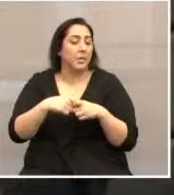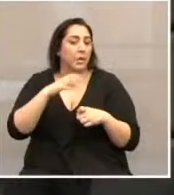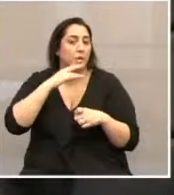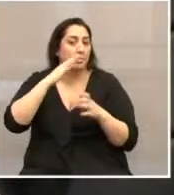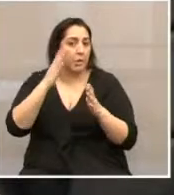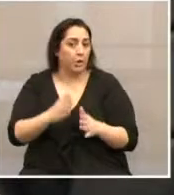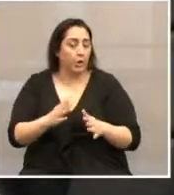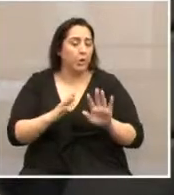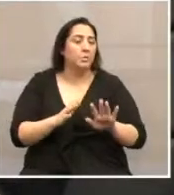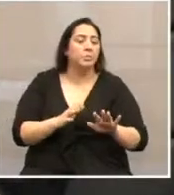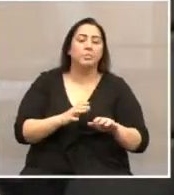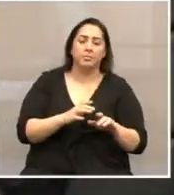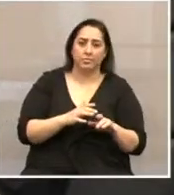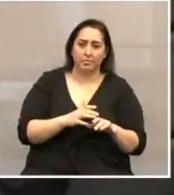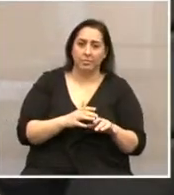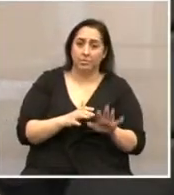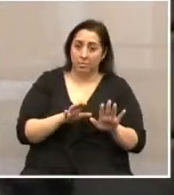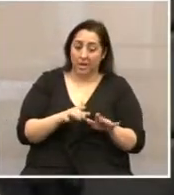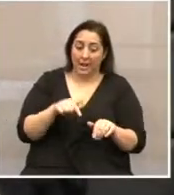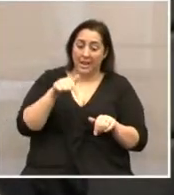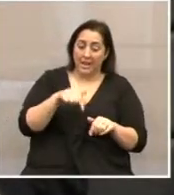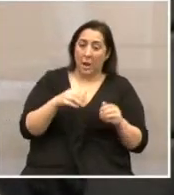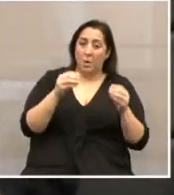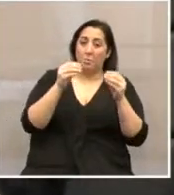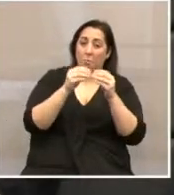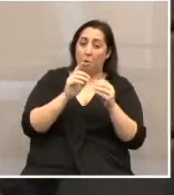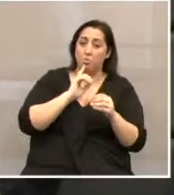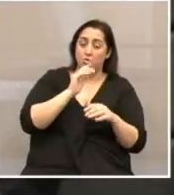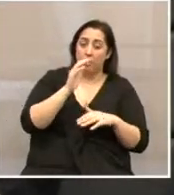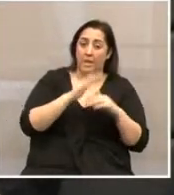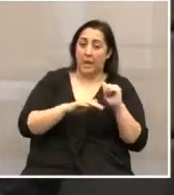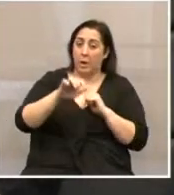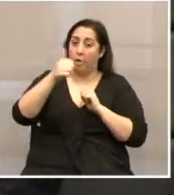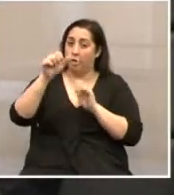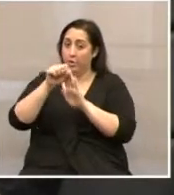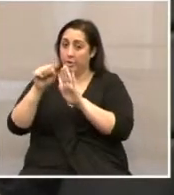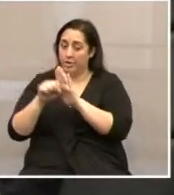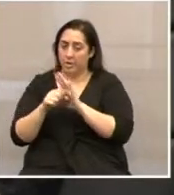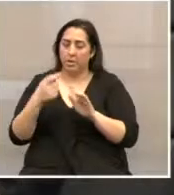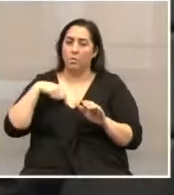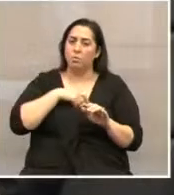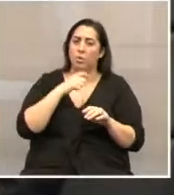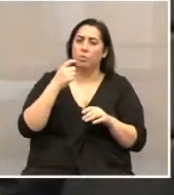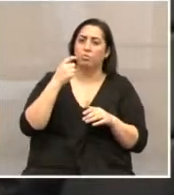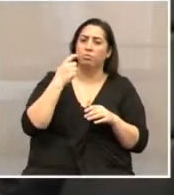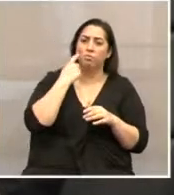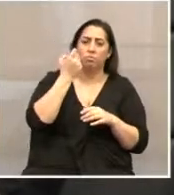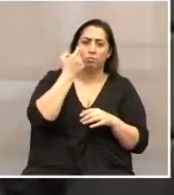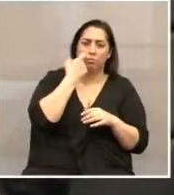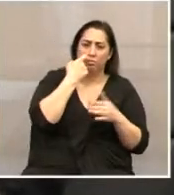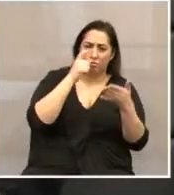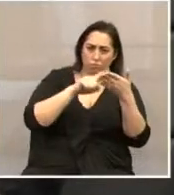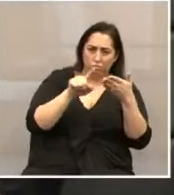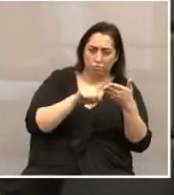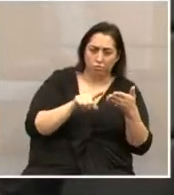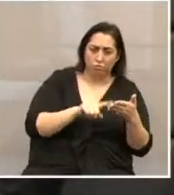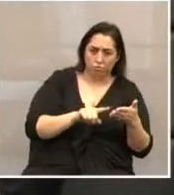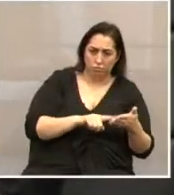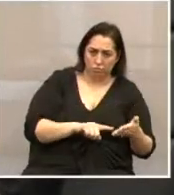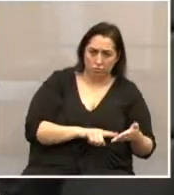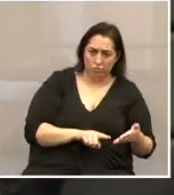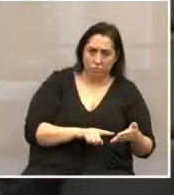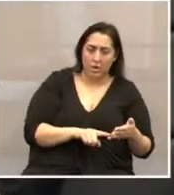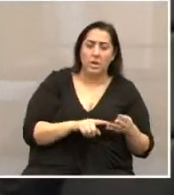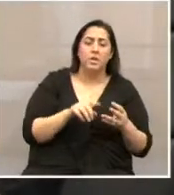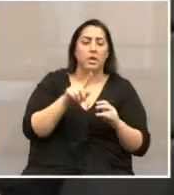other community in the United States. A recent poll that we conducted at the Latino Public Opinion Forum, which I have the privilege of